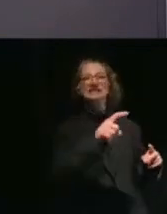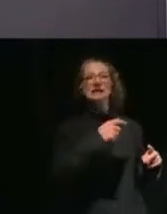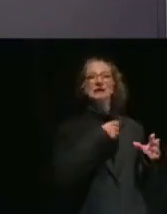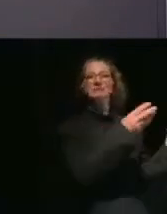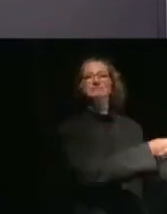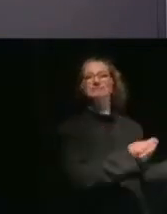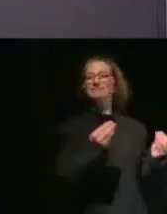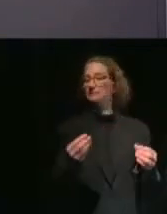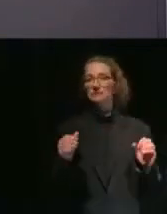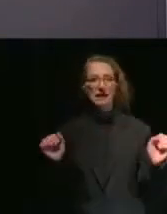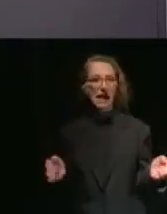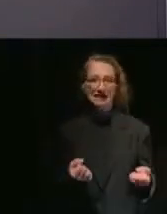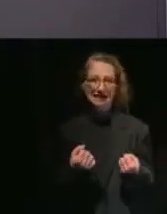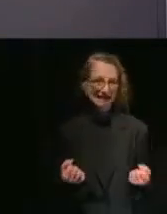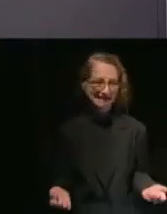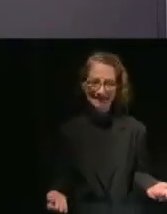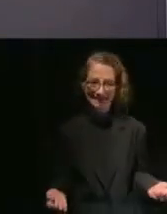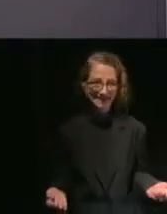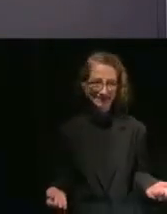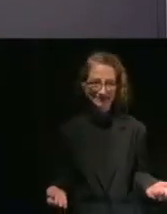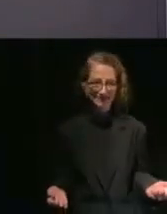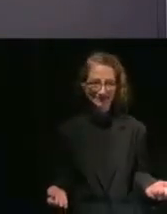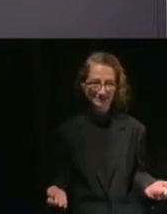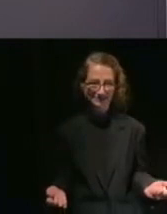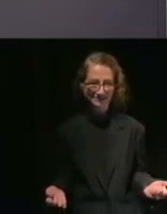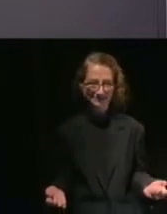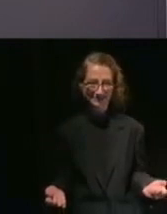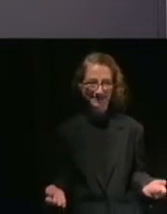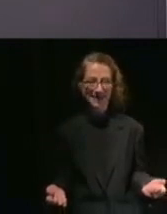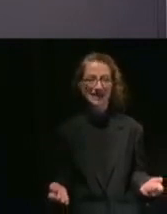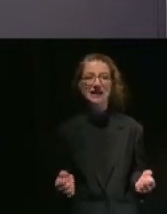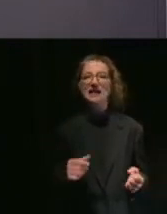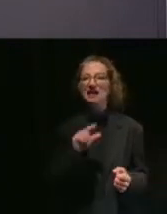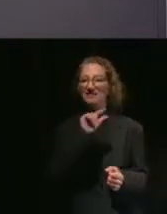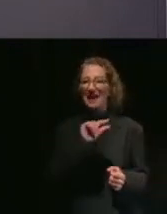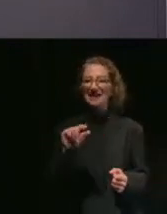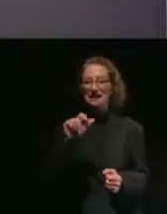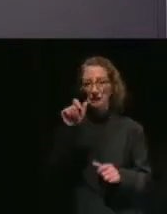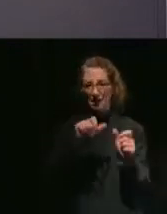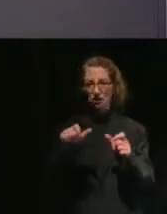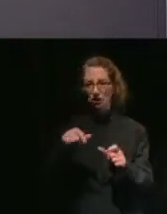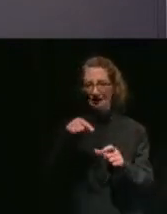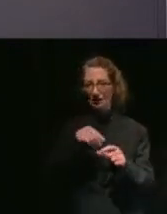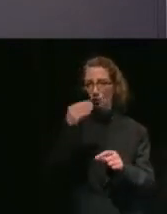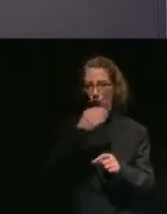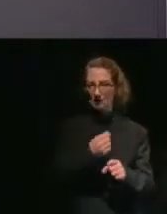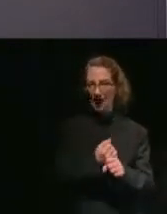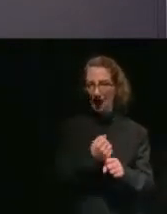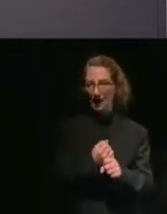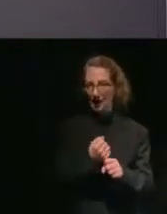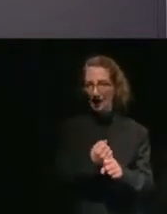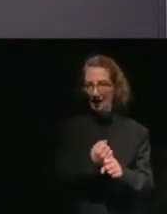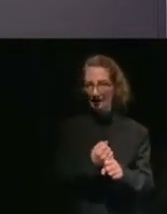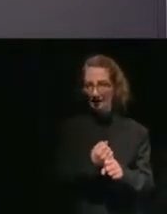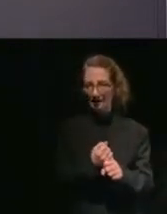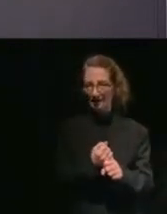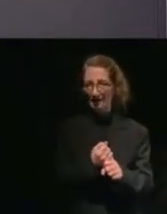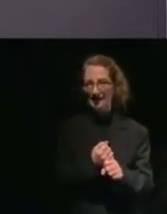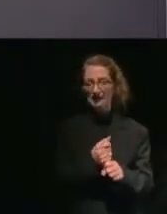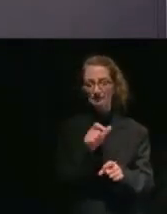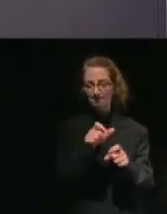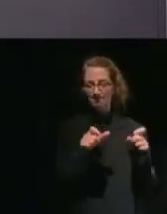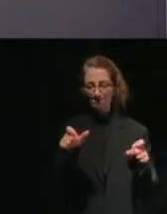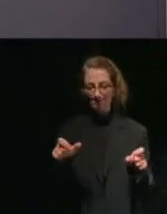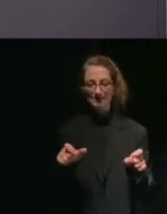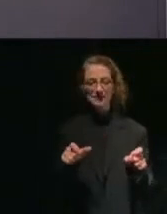that fit those patterns within the independent performing arts. But the way in which we ask our questions